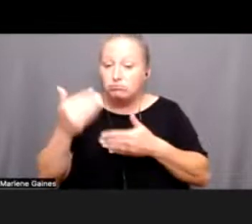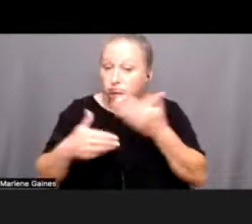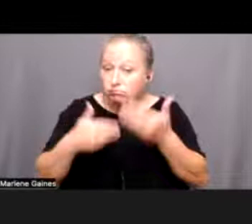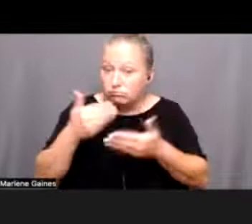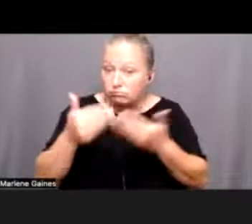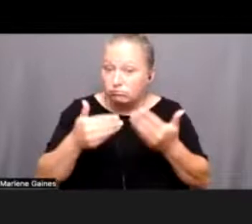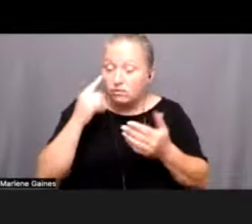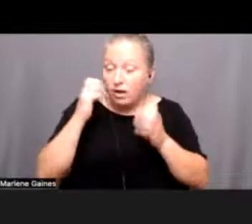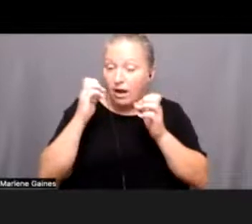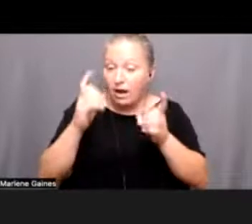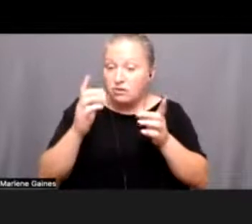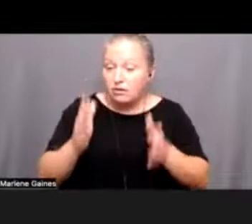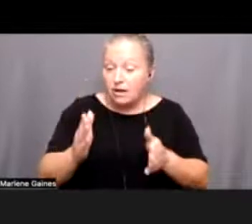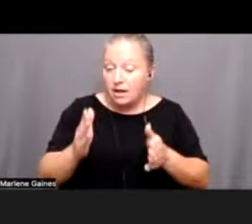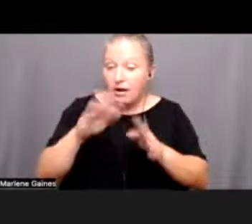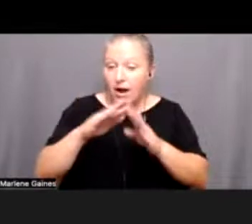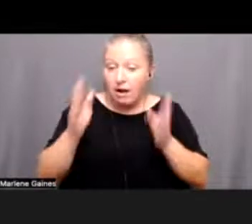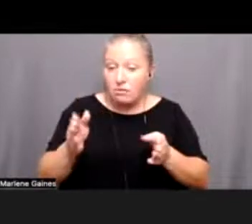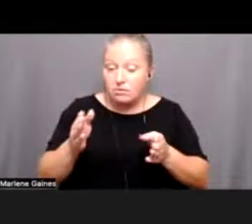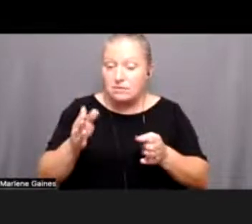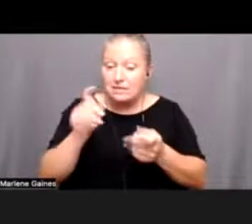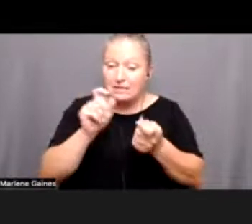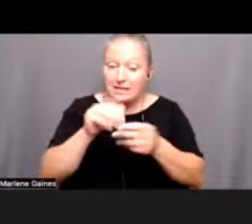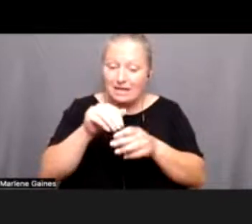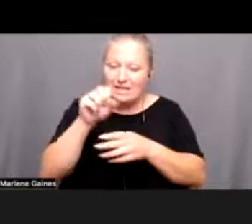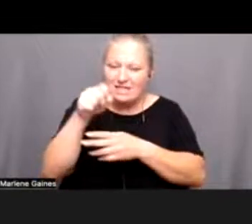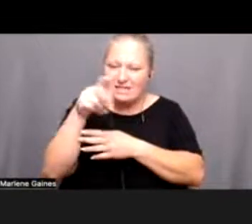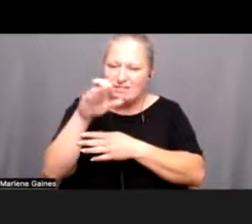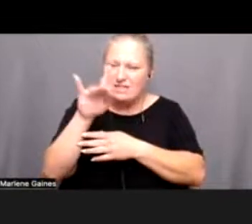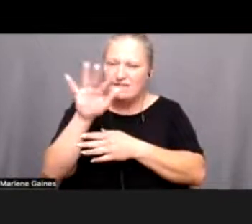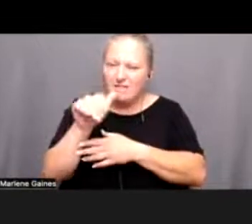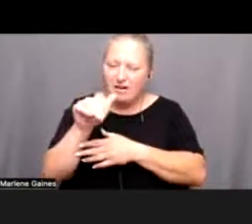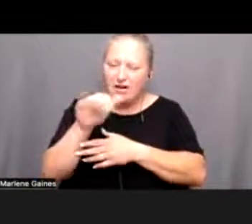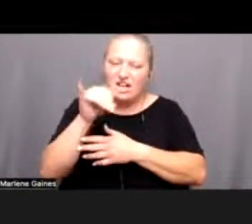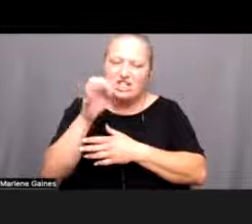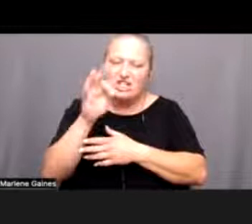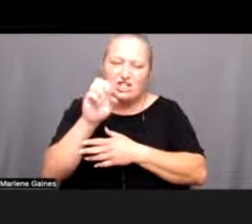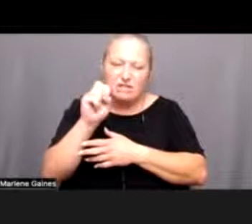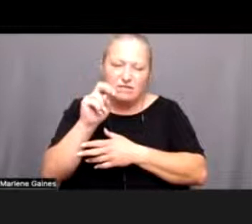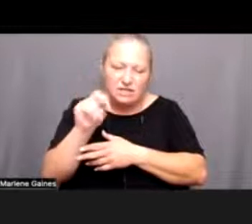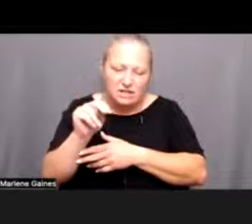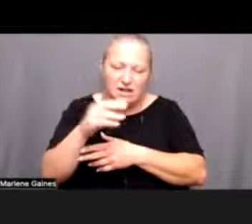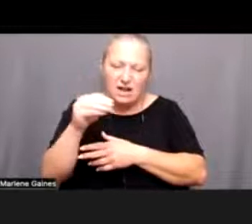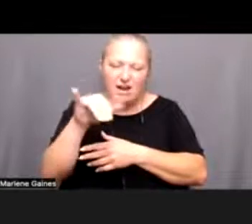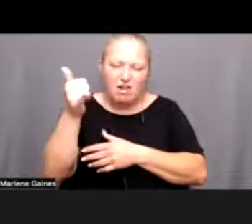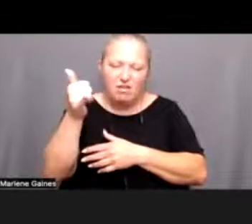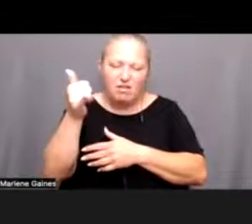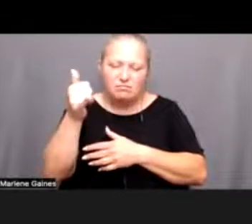of educator housing in Pacifica, I think at Jefferson, and some other